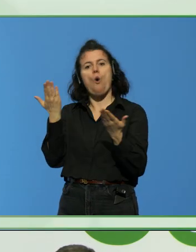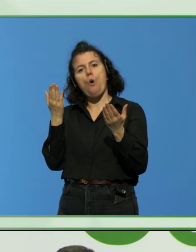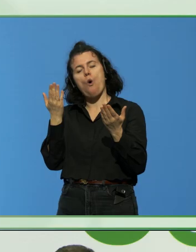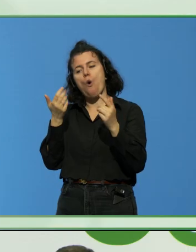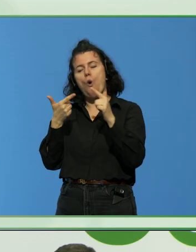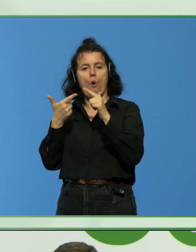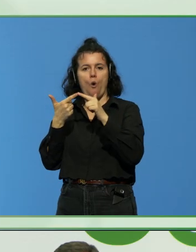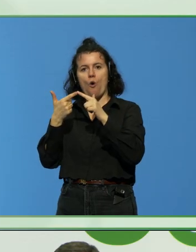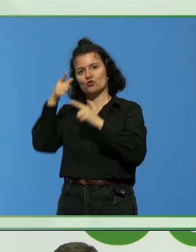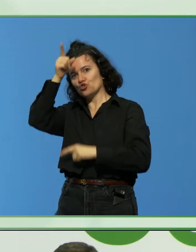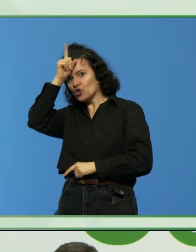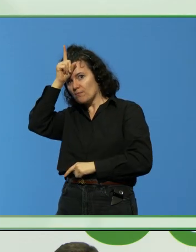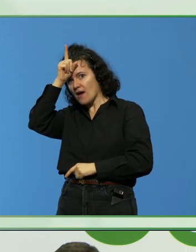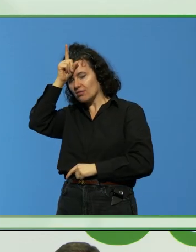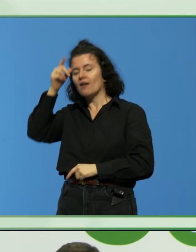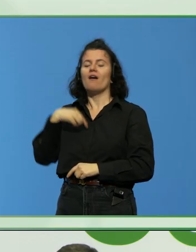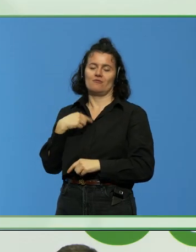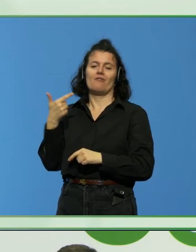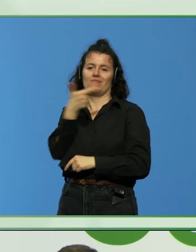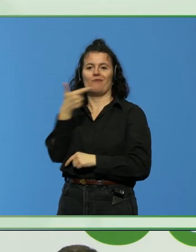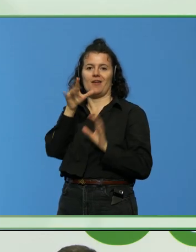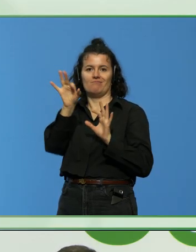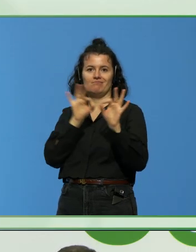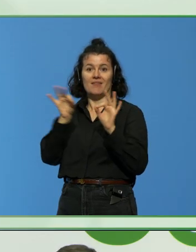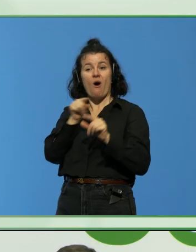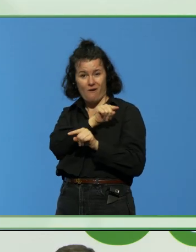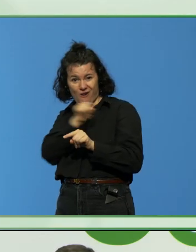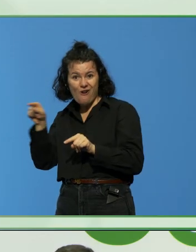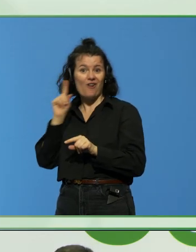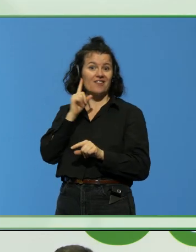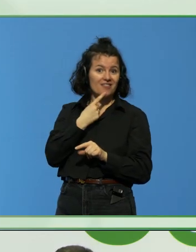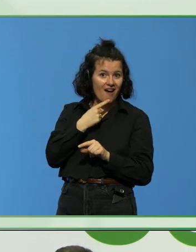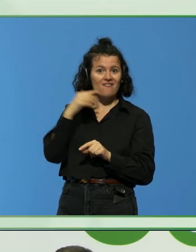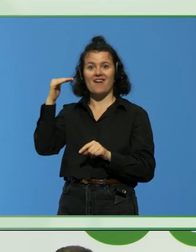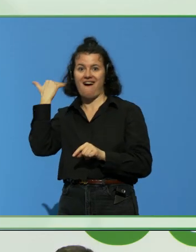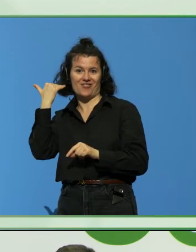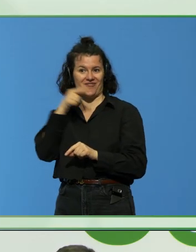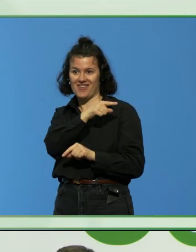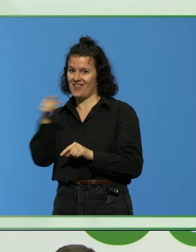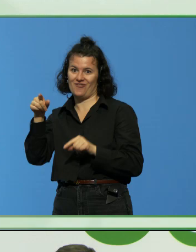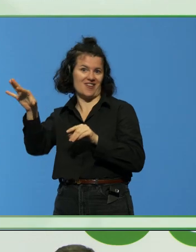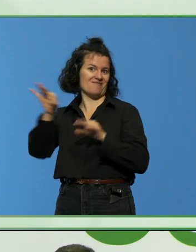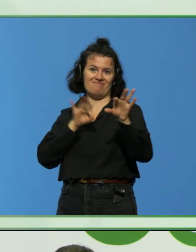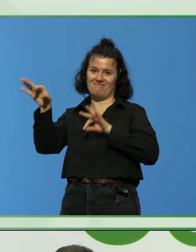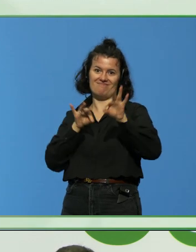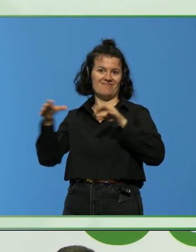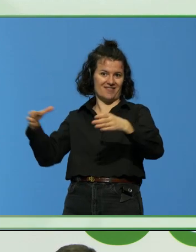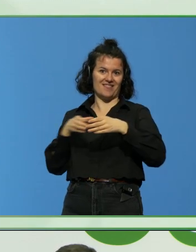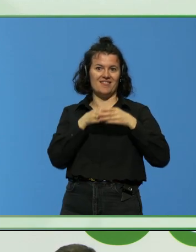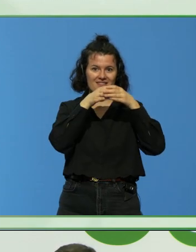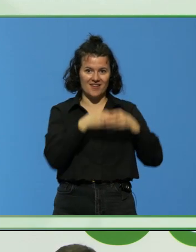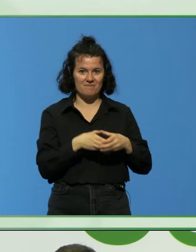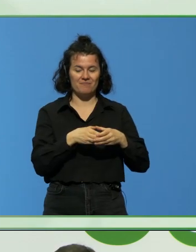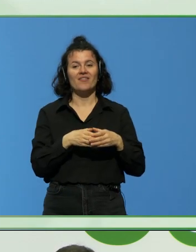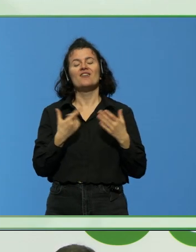This is very important for us, that people with disability are part of the Eurovision